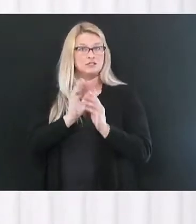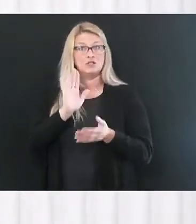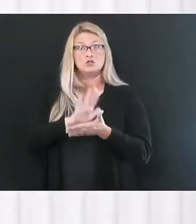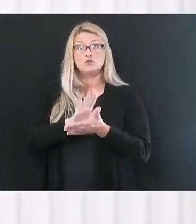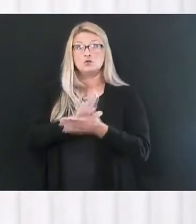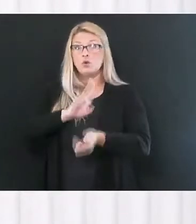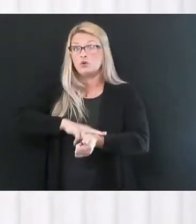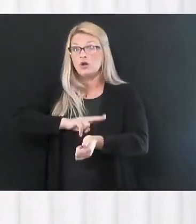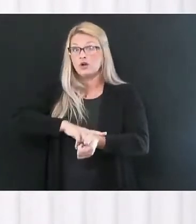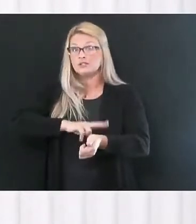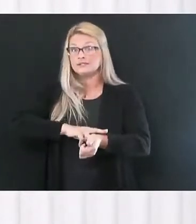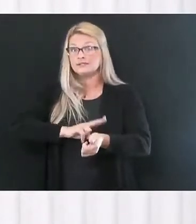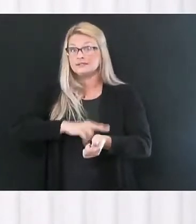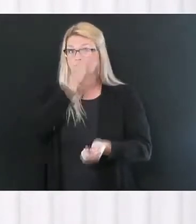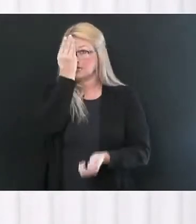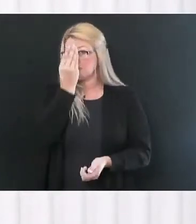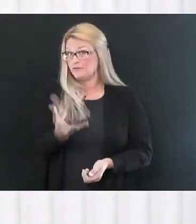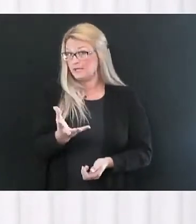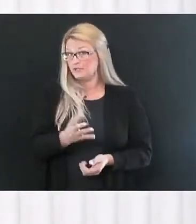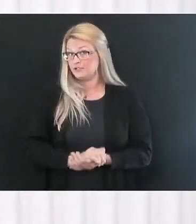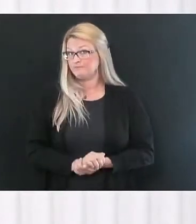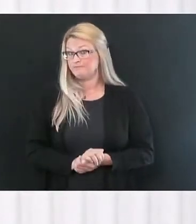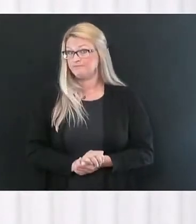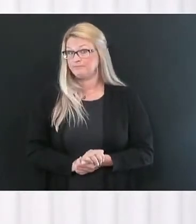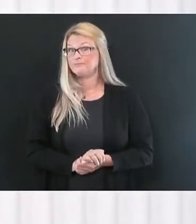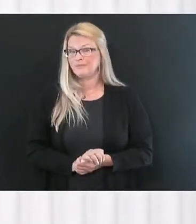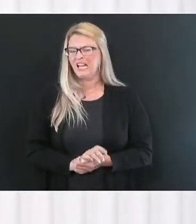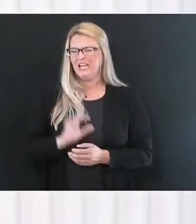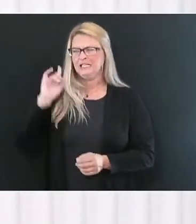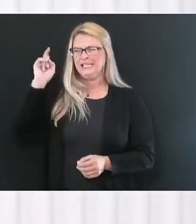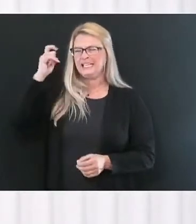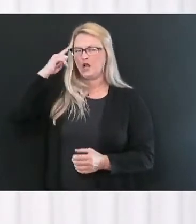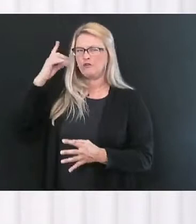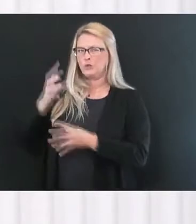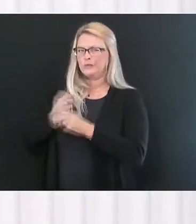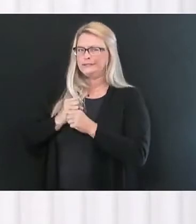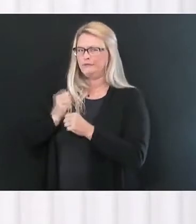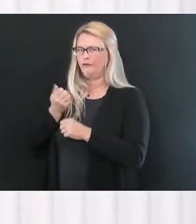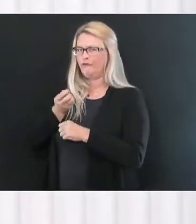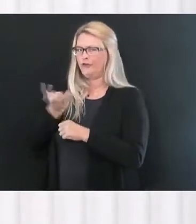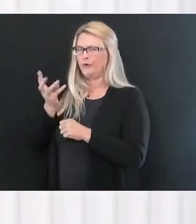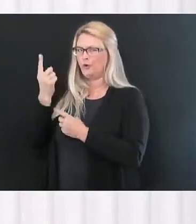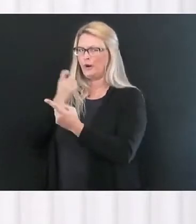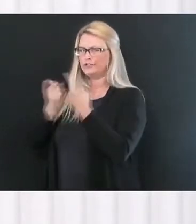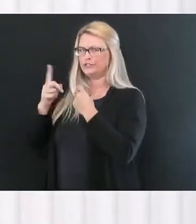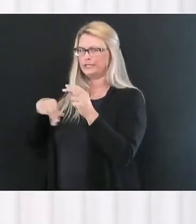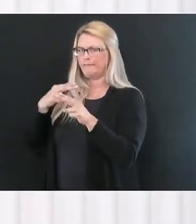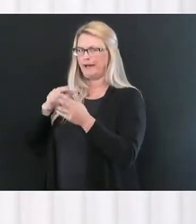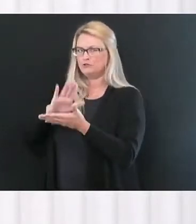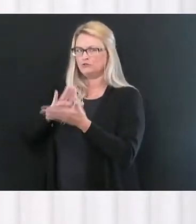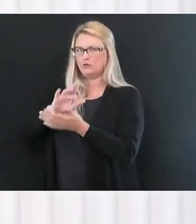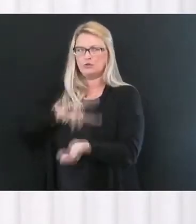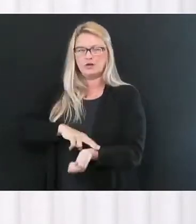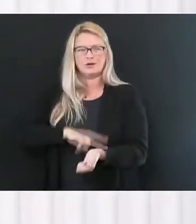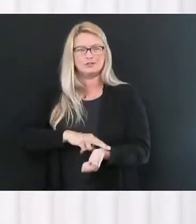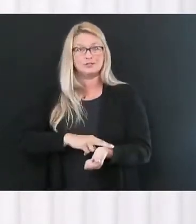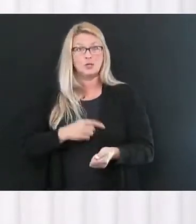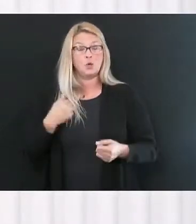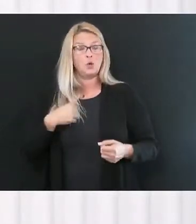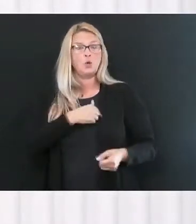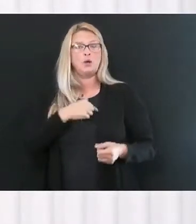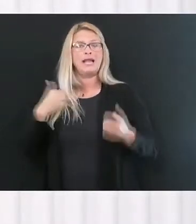nurses. I know that the governor received a few questions on school nurses, and I thought it would be really important. We have a brand new